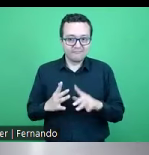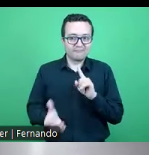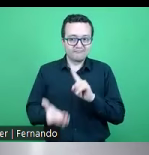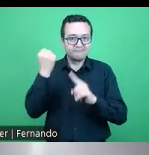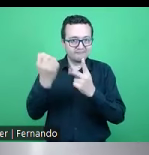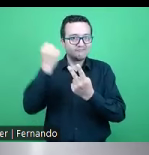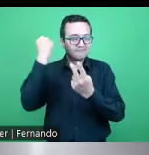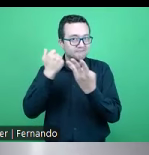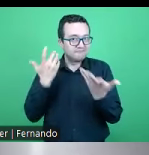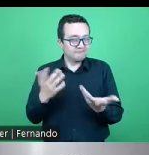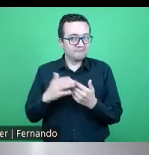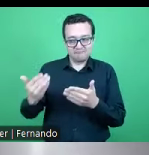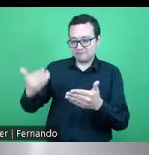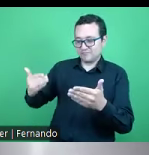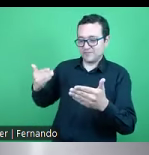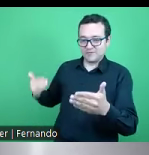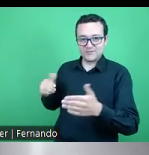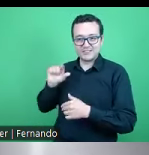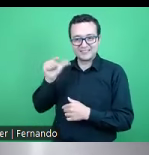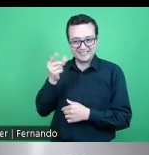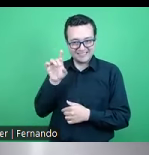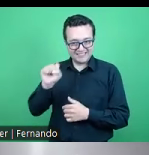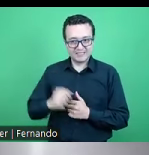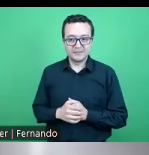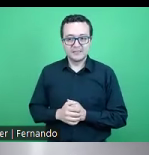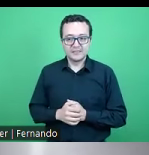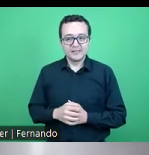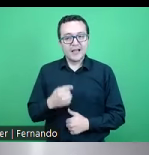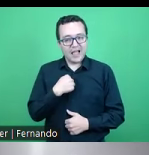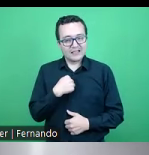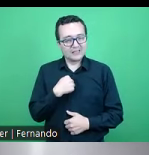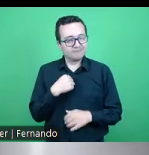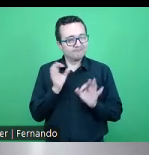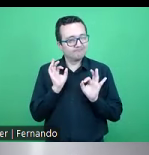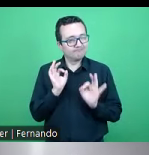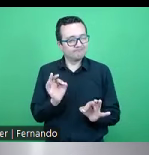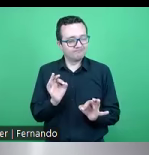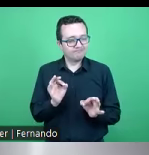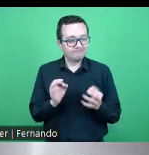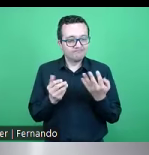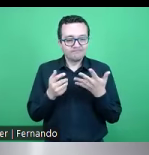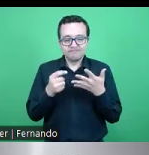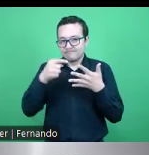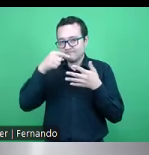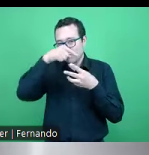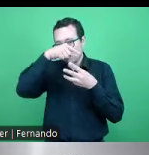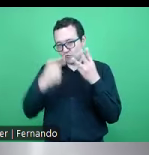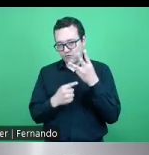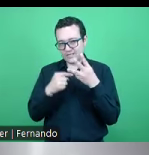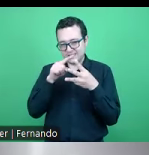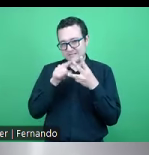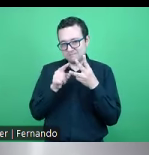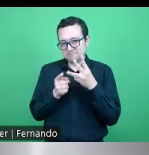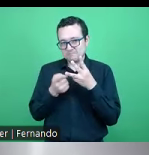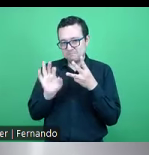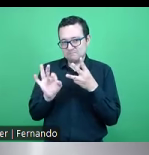are three bawahi, things at yang least that I mana can underline manfaat here, dari komitmen-komitmen in which that the pemerintah benefits of bisa these menguatkan commitments advokasi have really